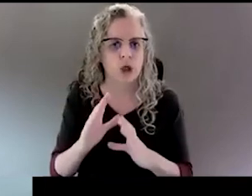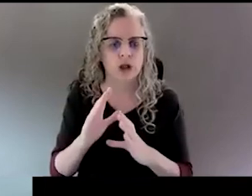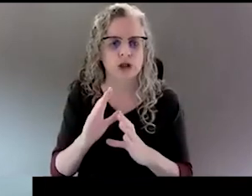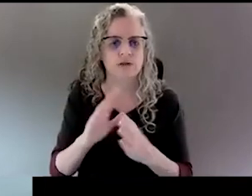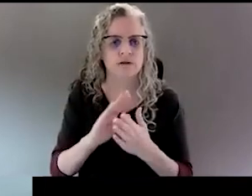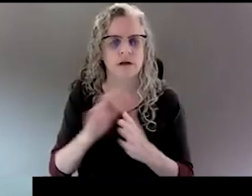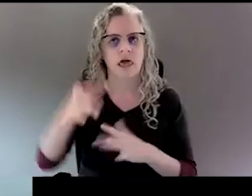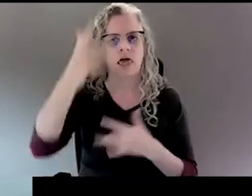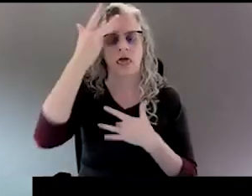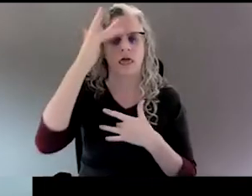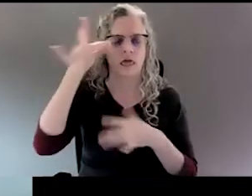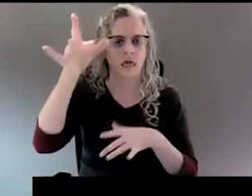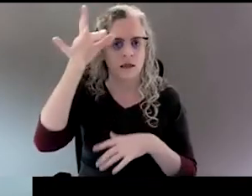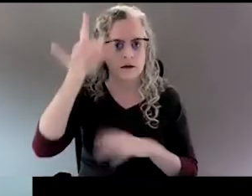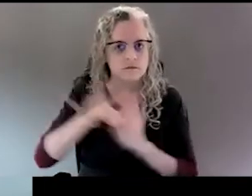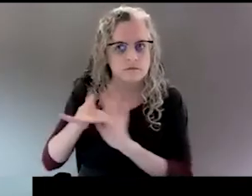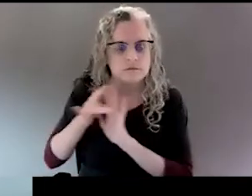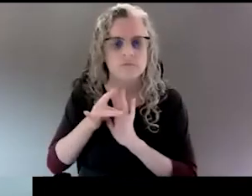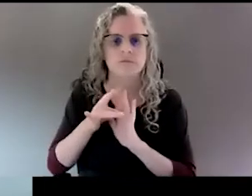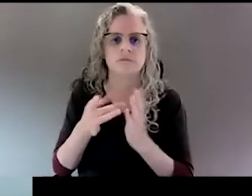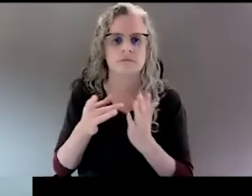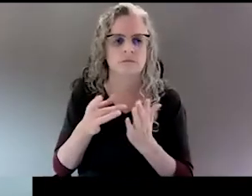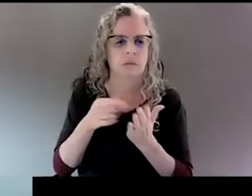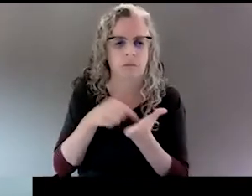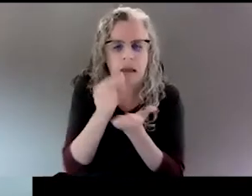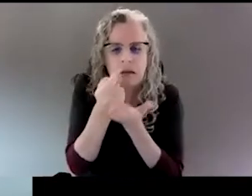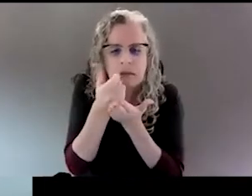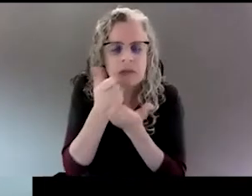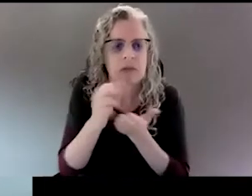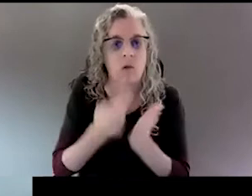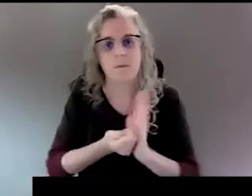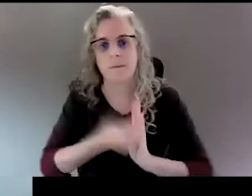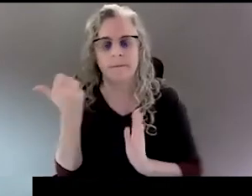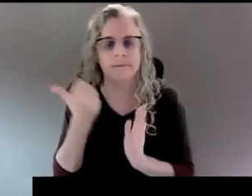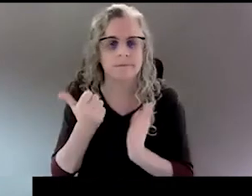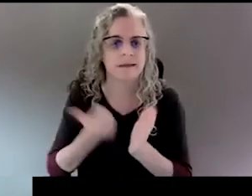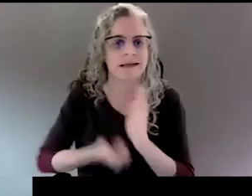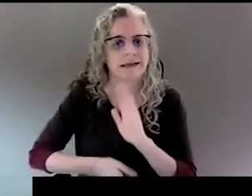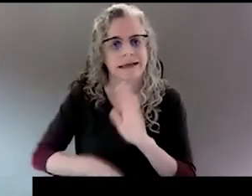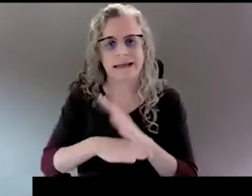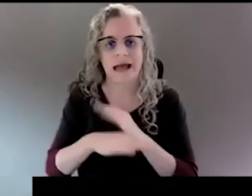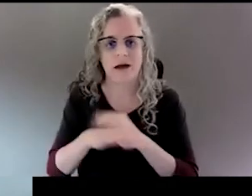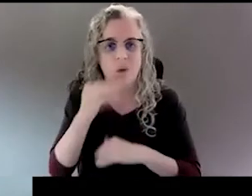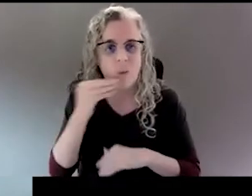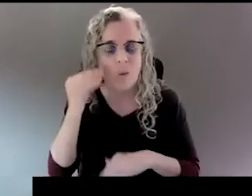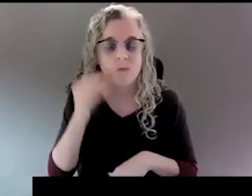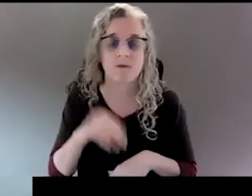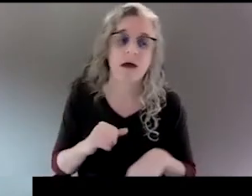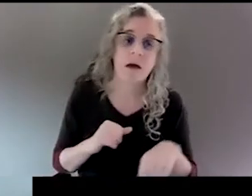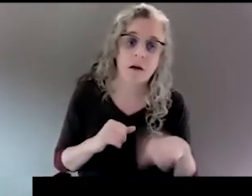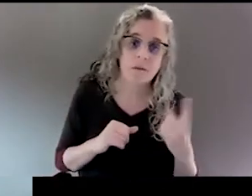evicted. And then we have our Black and brown brothers and sisters who are also working and are dealing